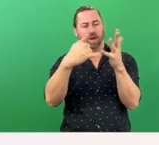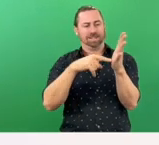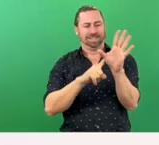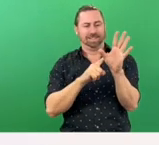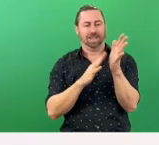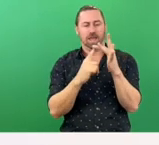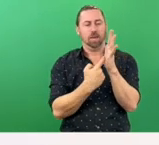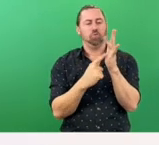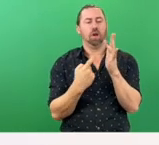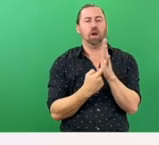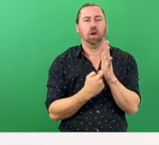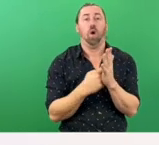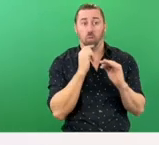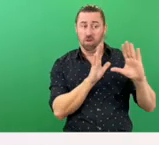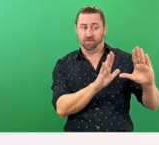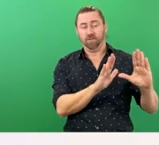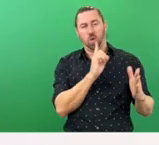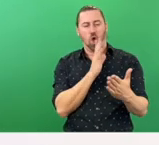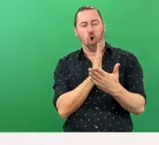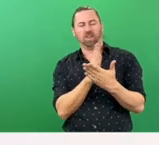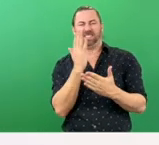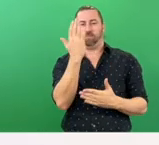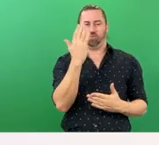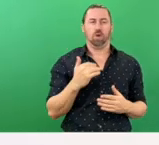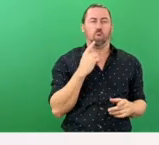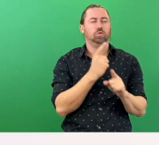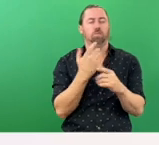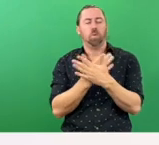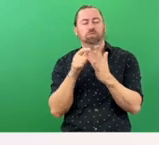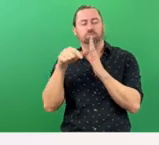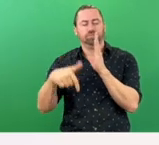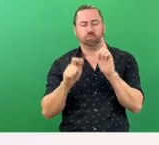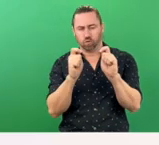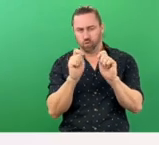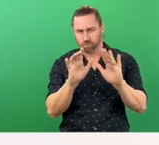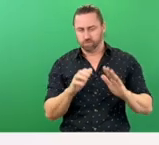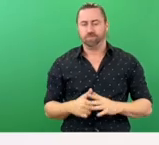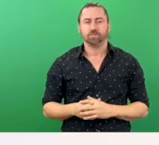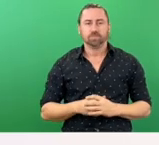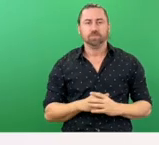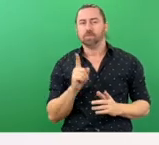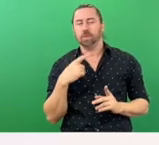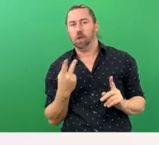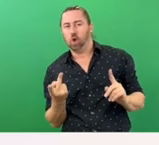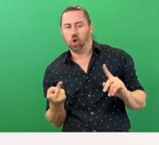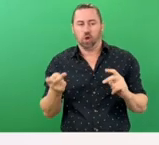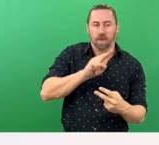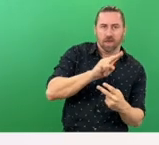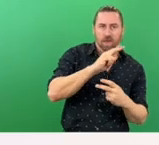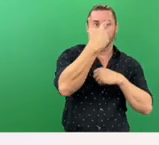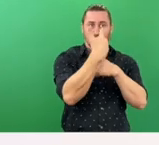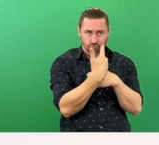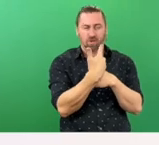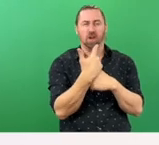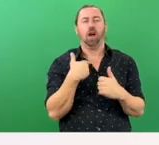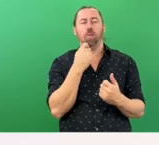I'm going to leave this up on my tablet. I'm going to come back to talk about L.J. Harvey again in just a minute. But before I do that, I'm going to switch back to my other